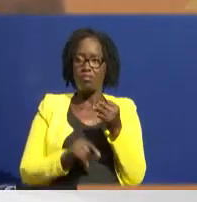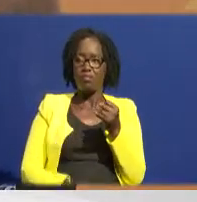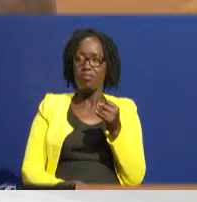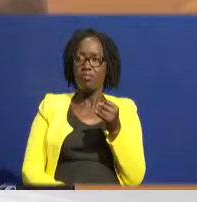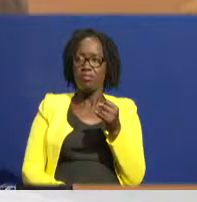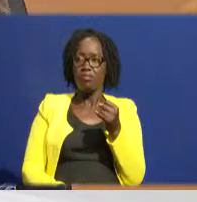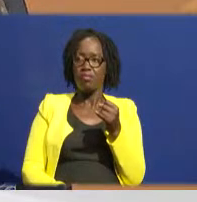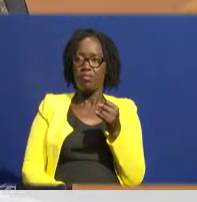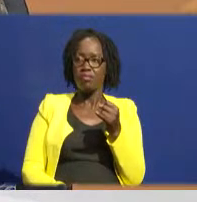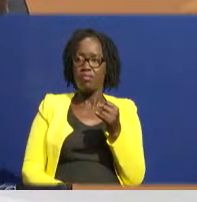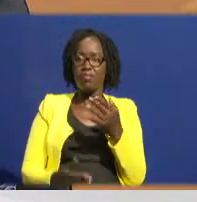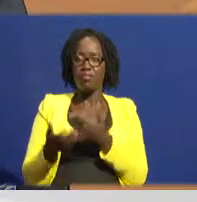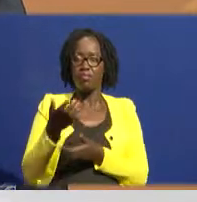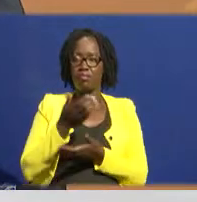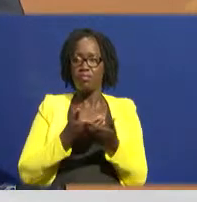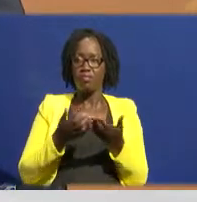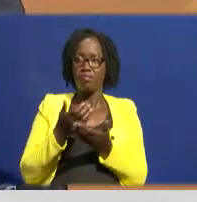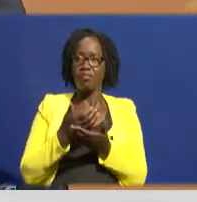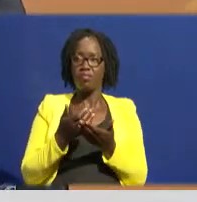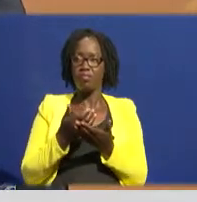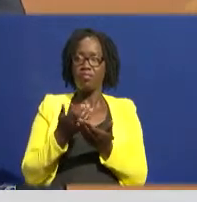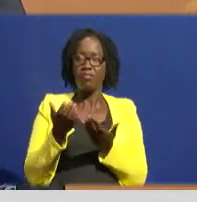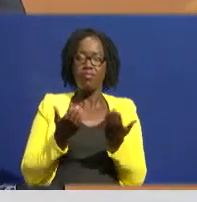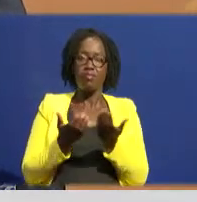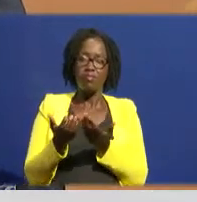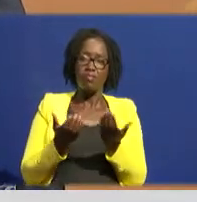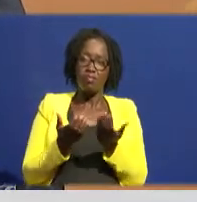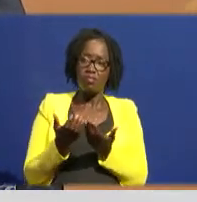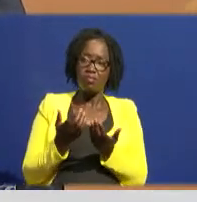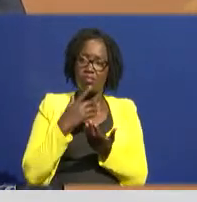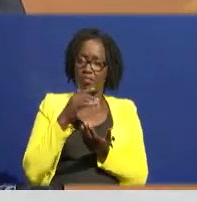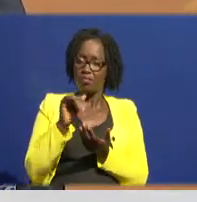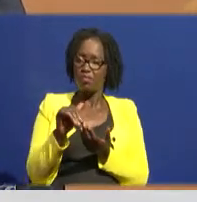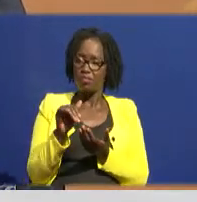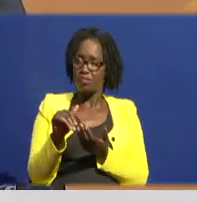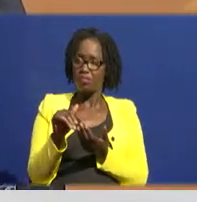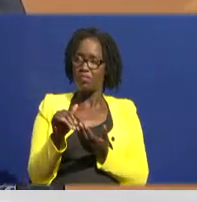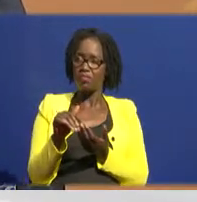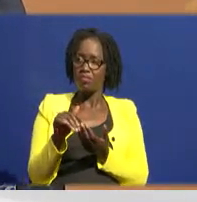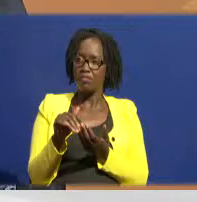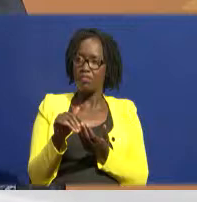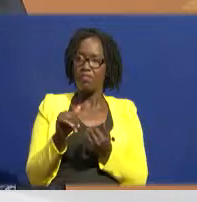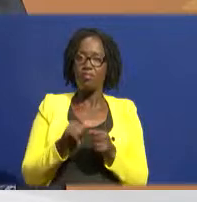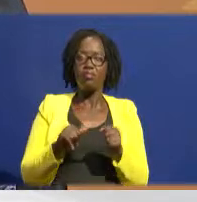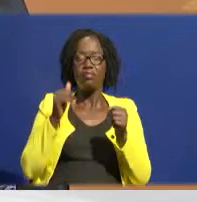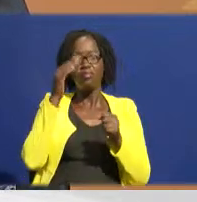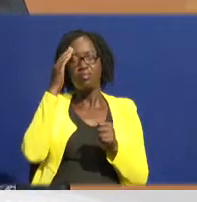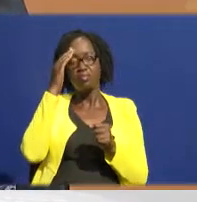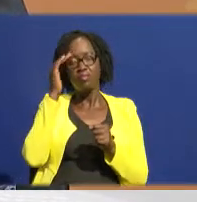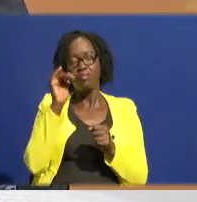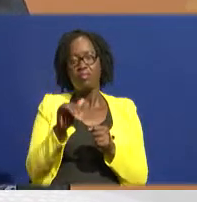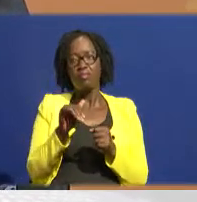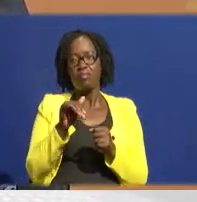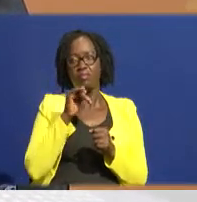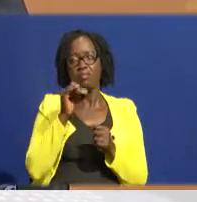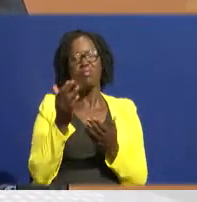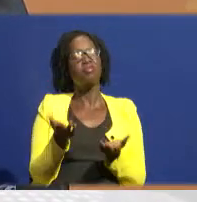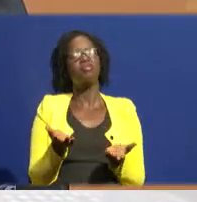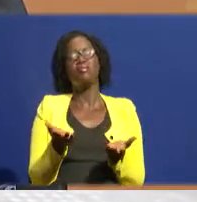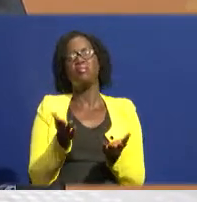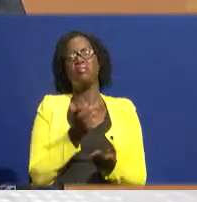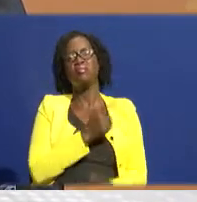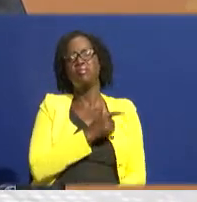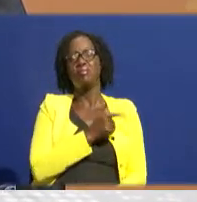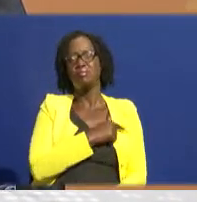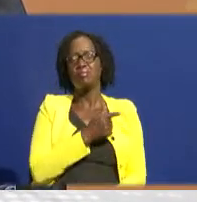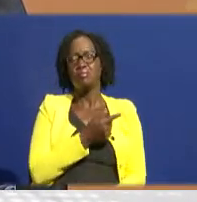the issue of economic and entrepreneurship, so that in that area, they're able to know that they're not just supposed to be there. They're